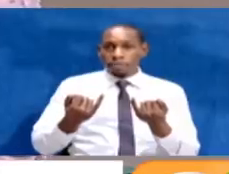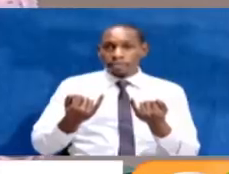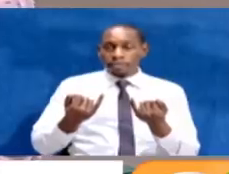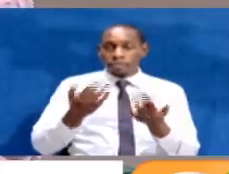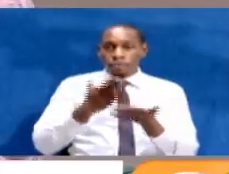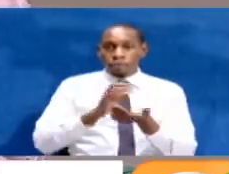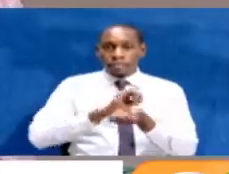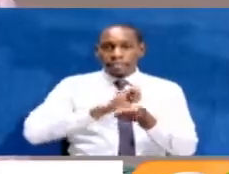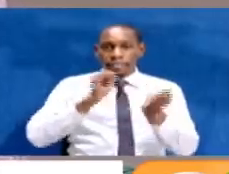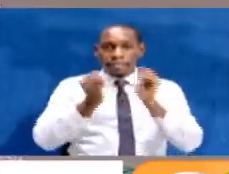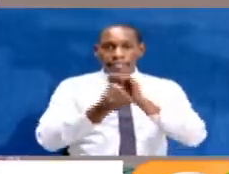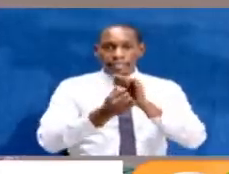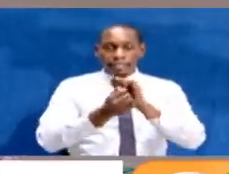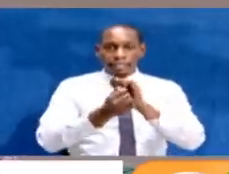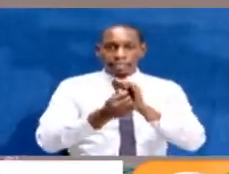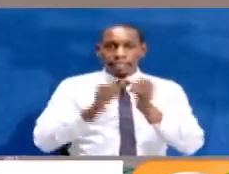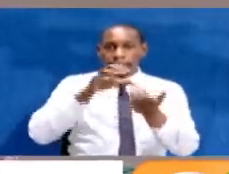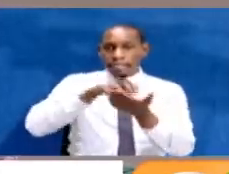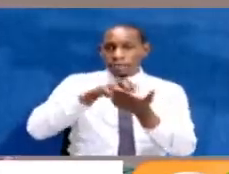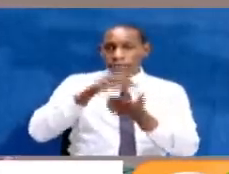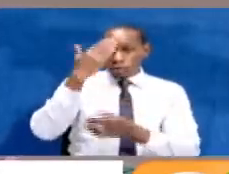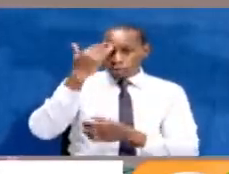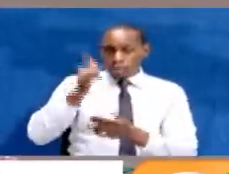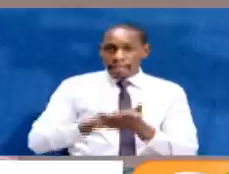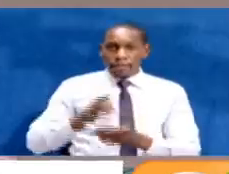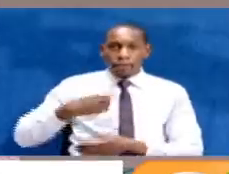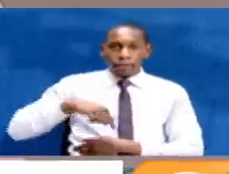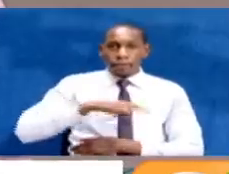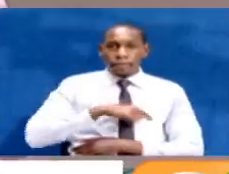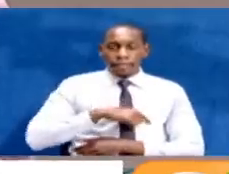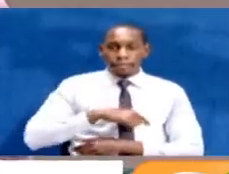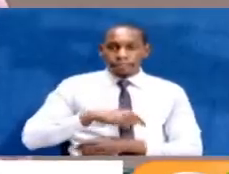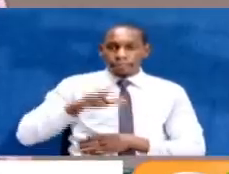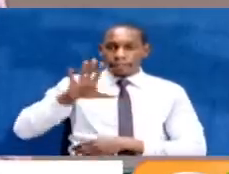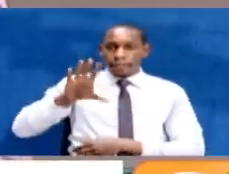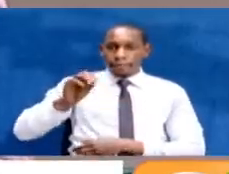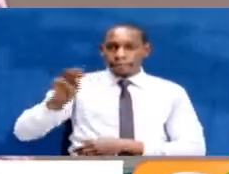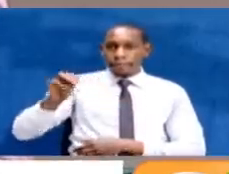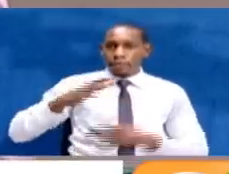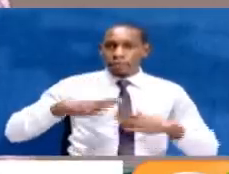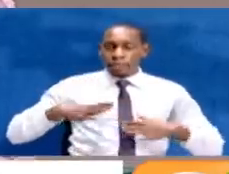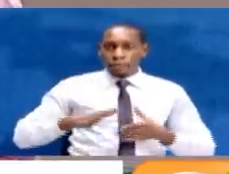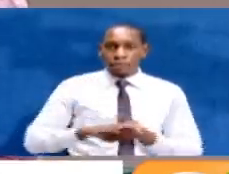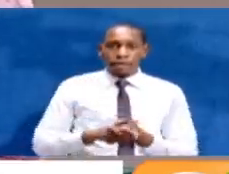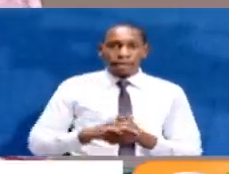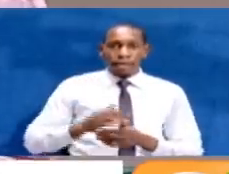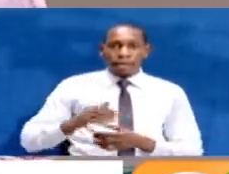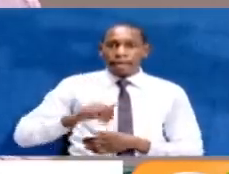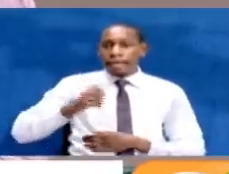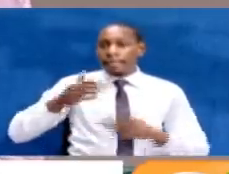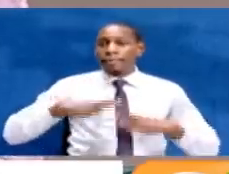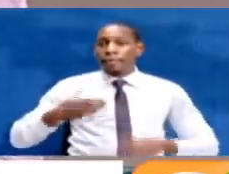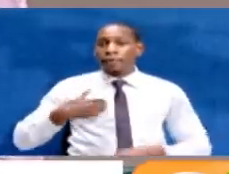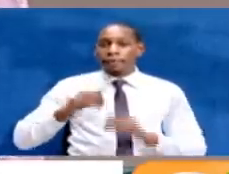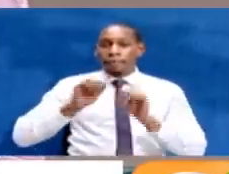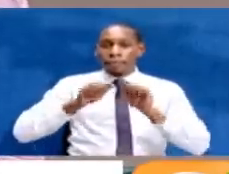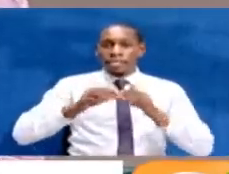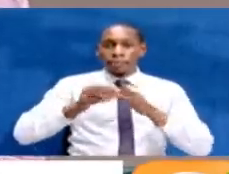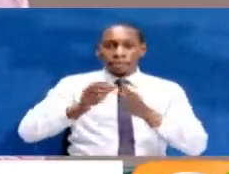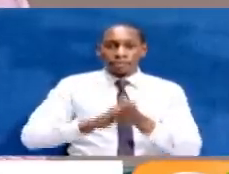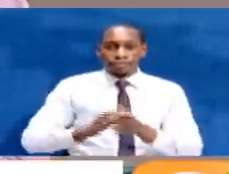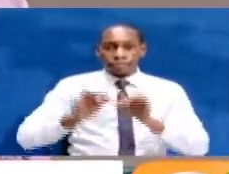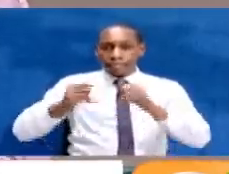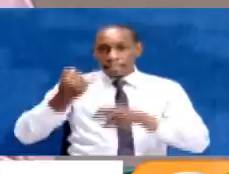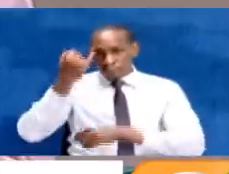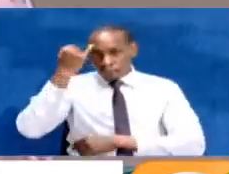and change our whole outlook, because we are almost 50 million people. Who says we do not have other people who can lead? And they keep saying